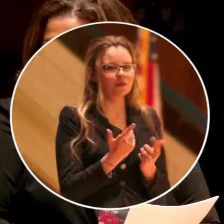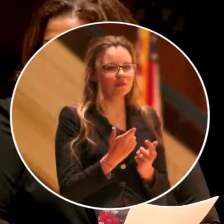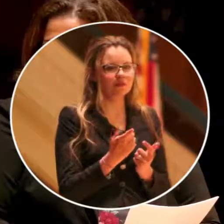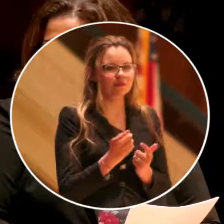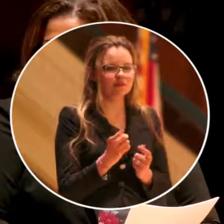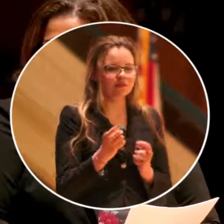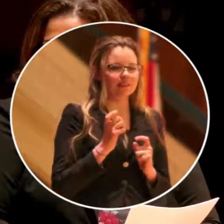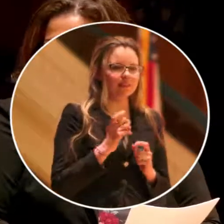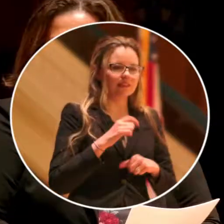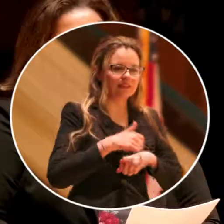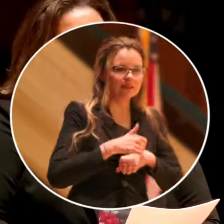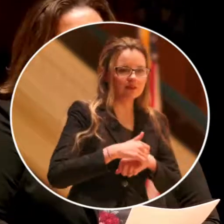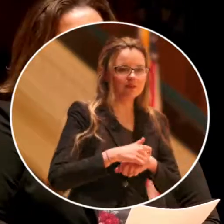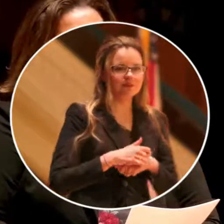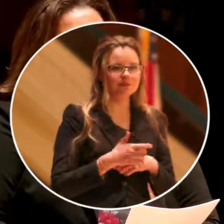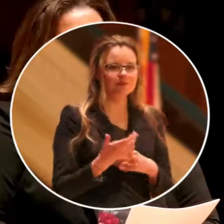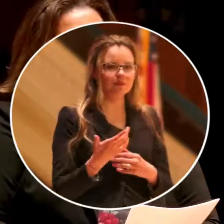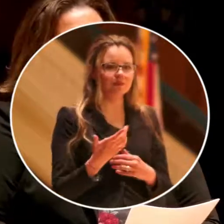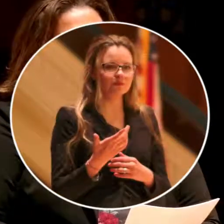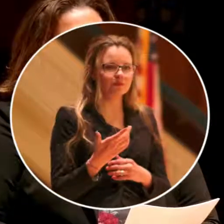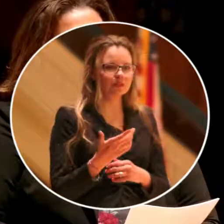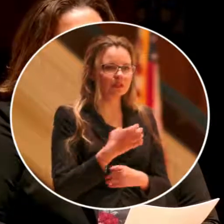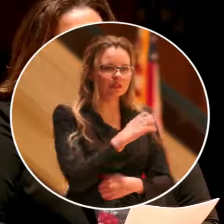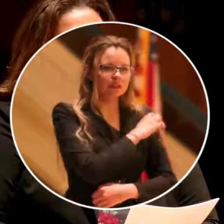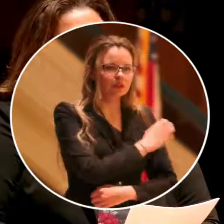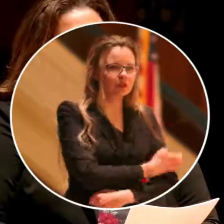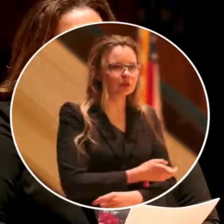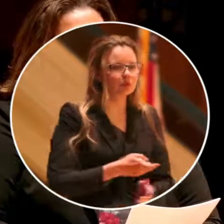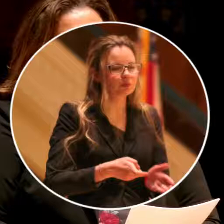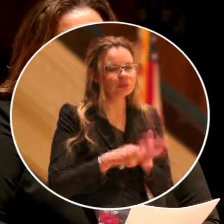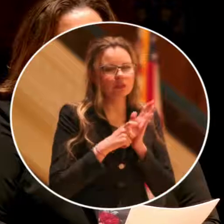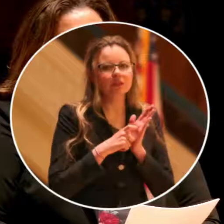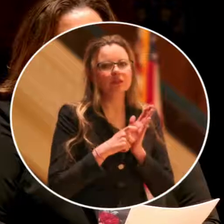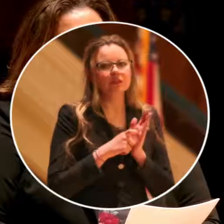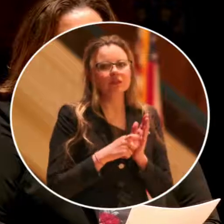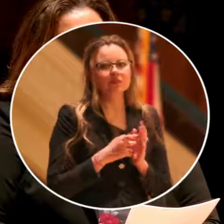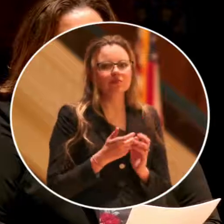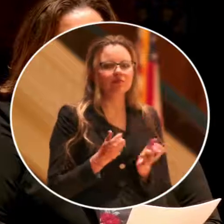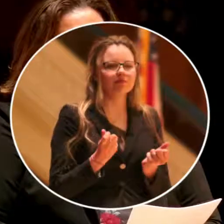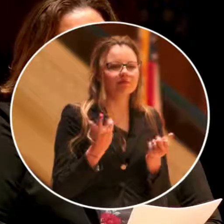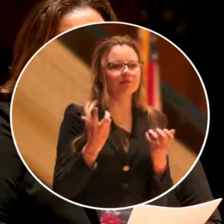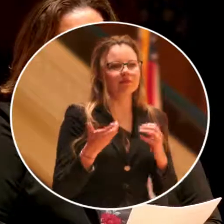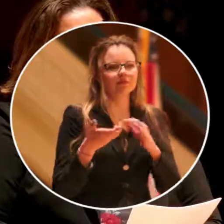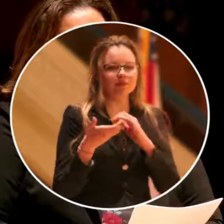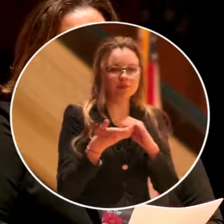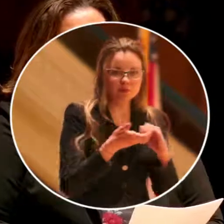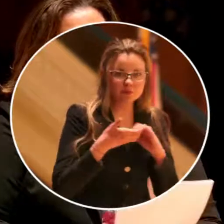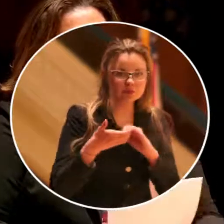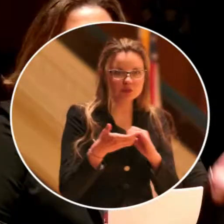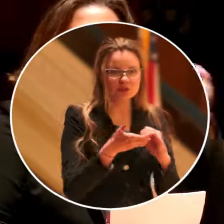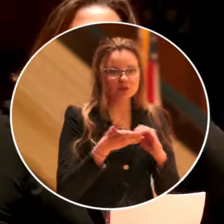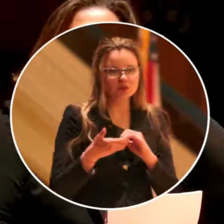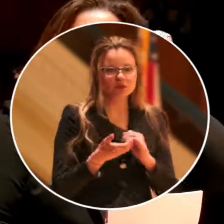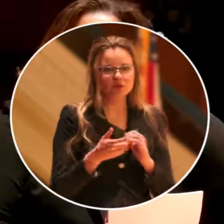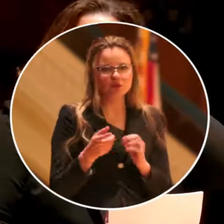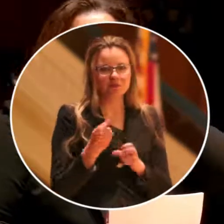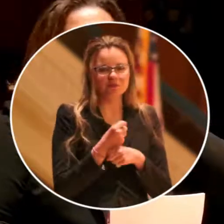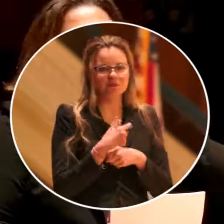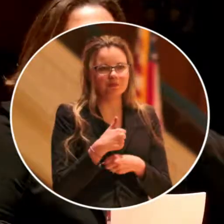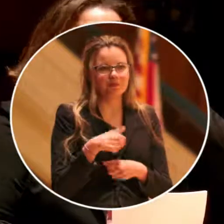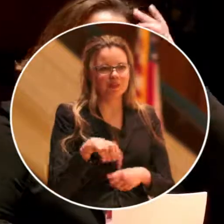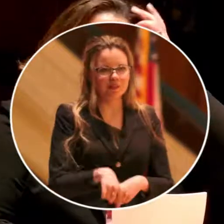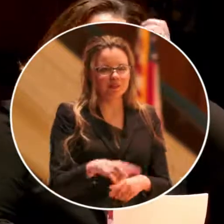to work on the show. It takes a lot of energy, effort, and collaboration to make Listen to Your Mother Rochester